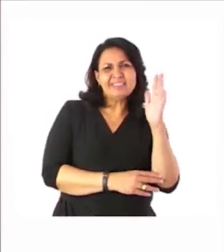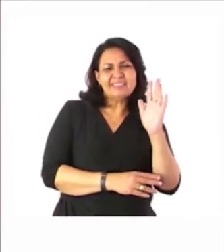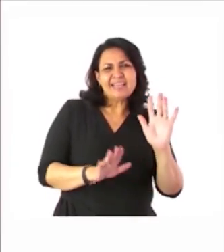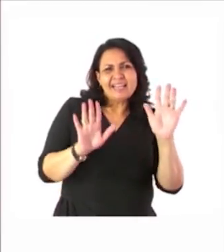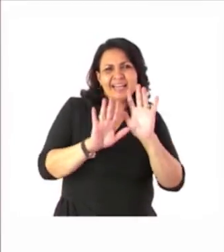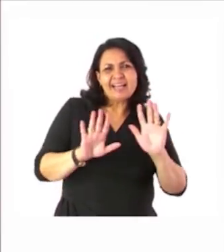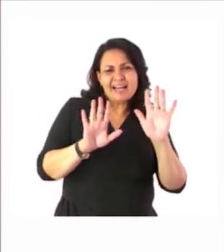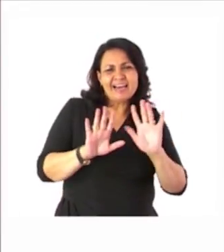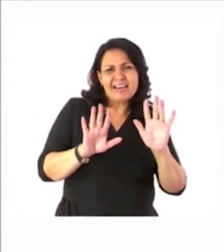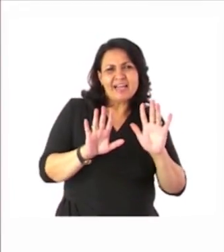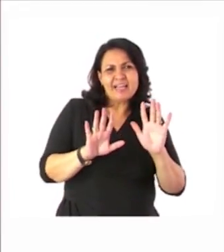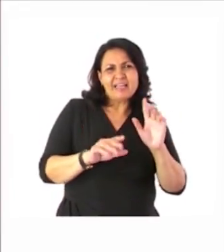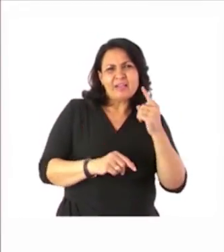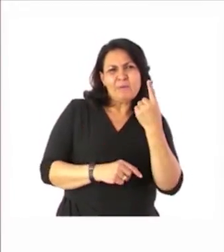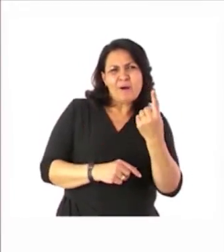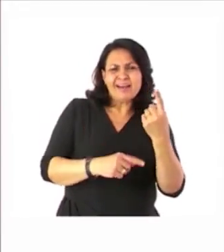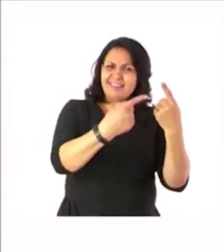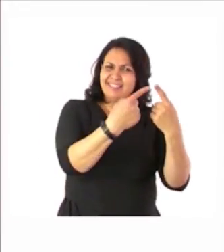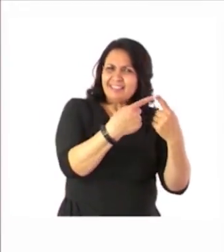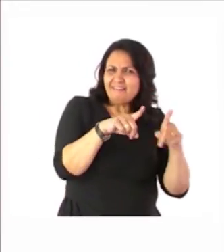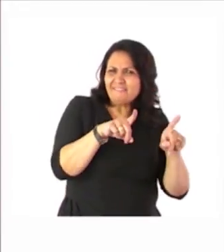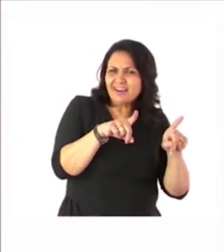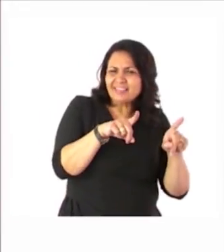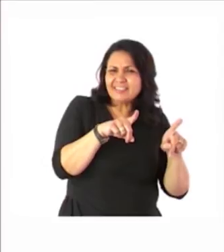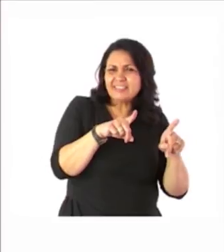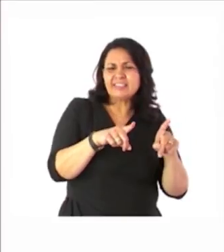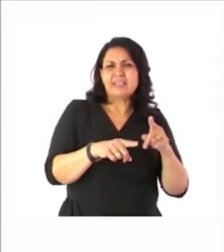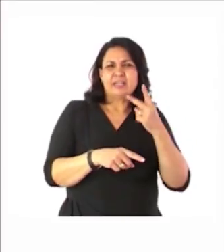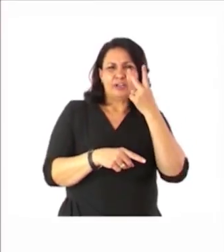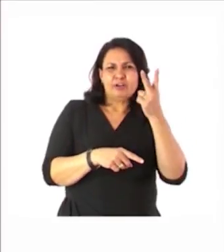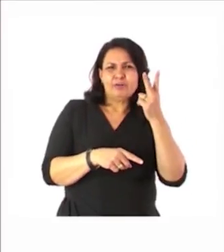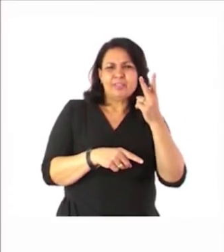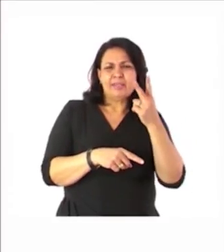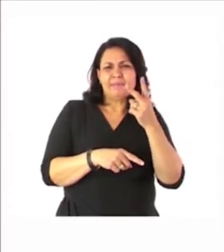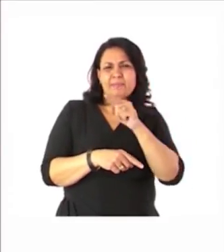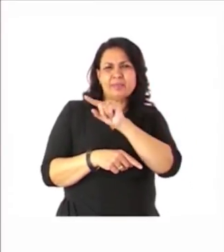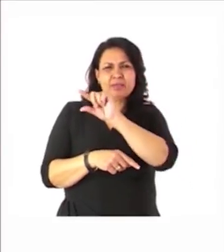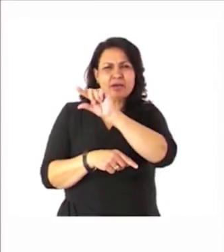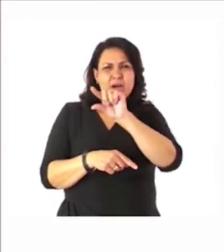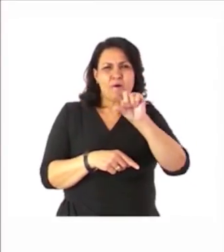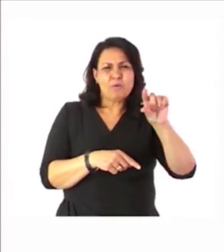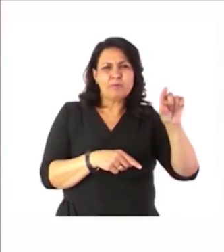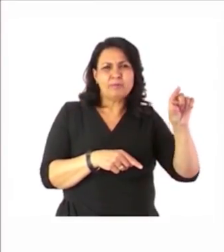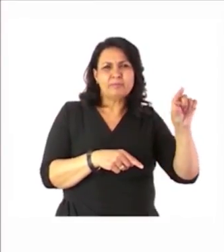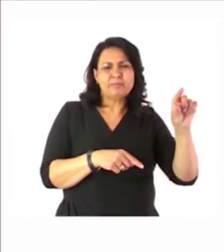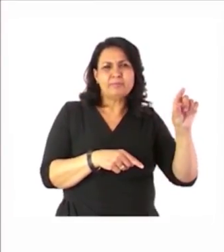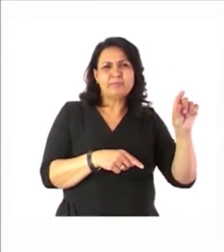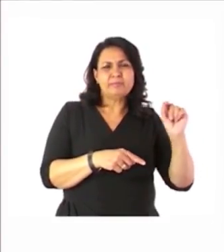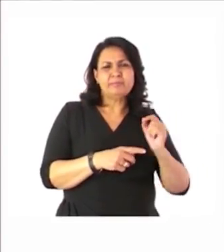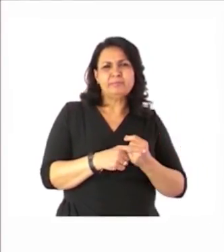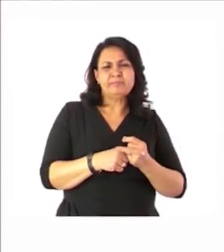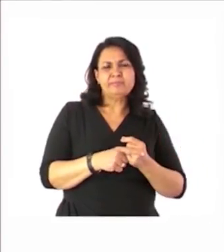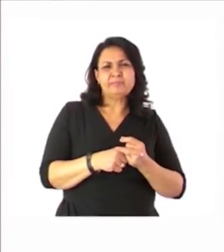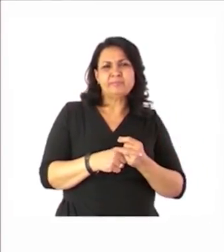in the one which is different so you look at all the pictures in the pictures row and then you color